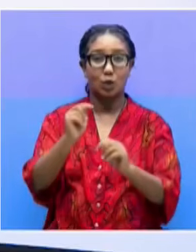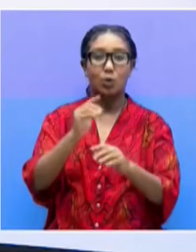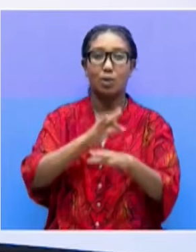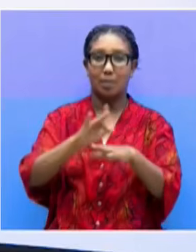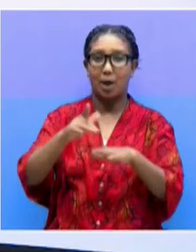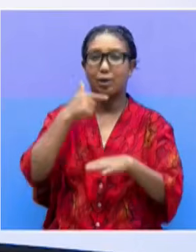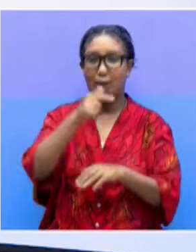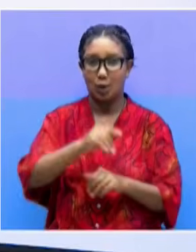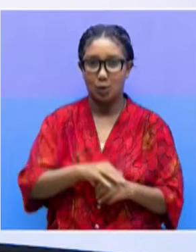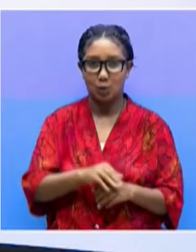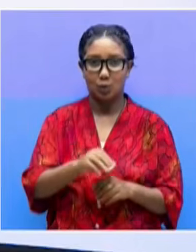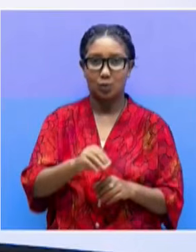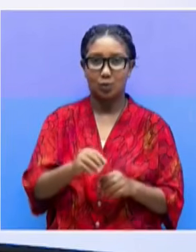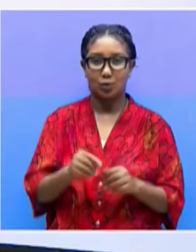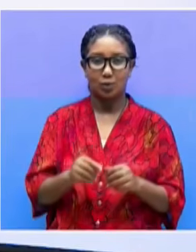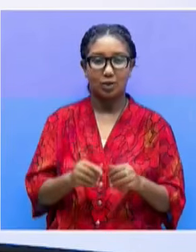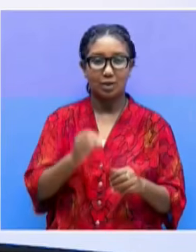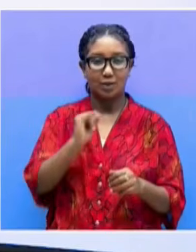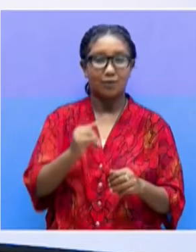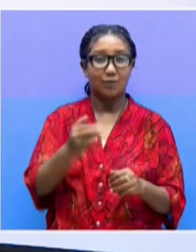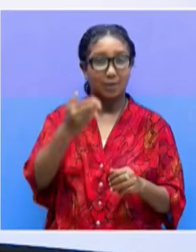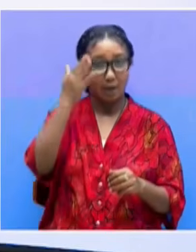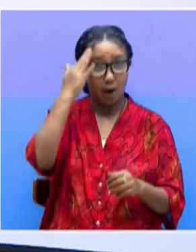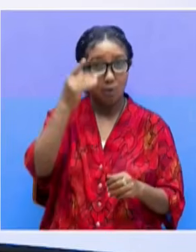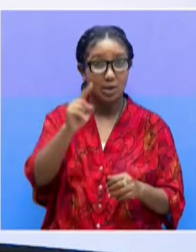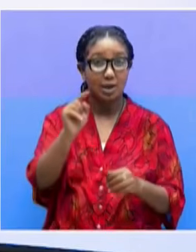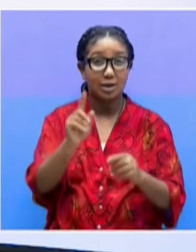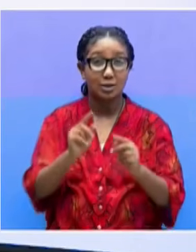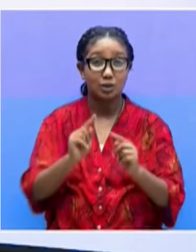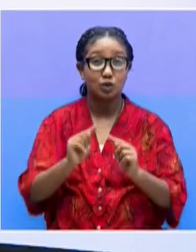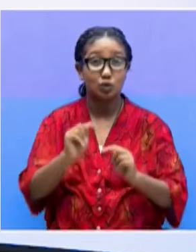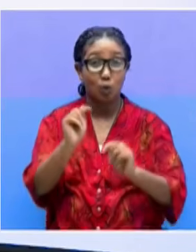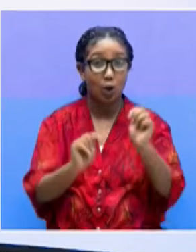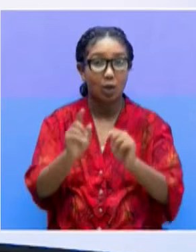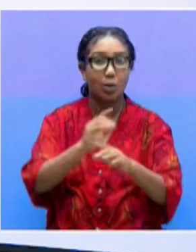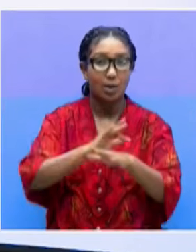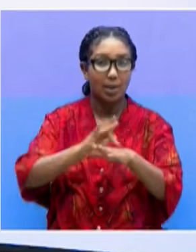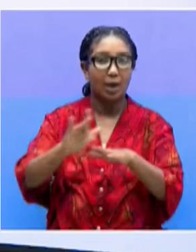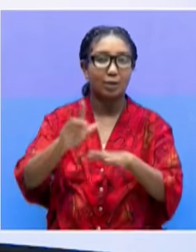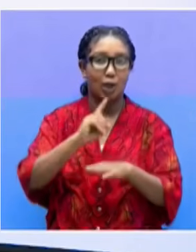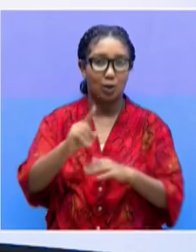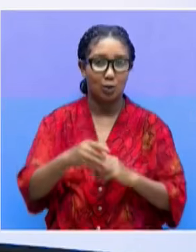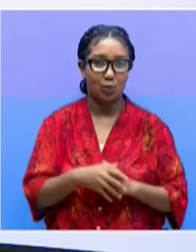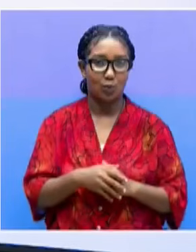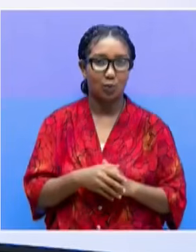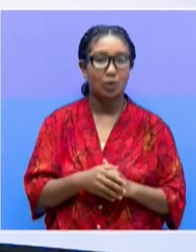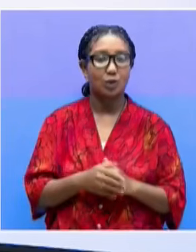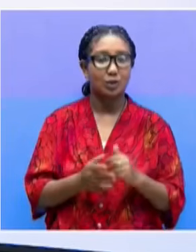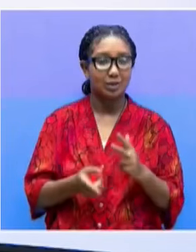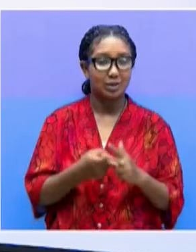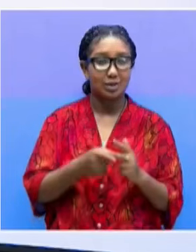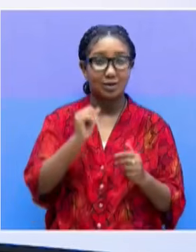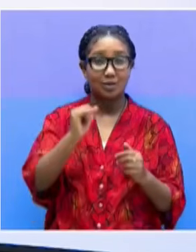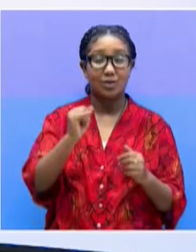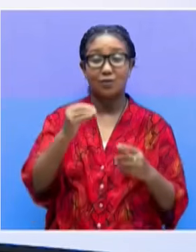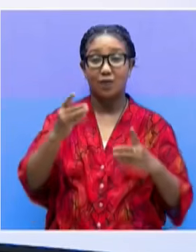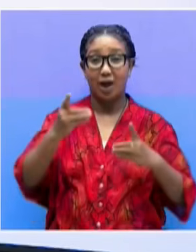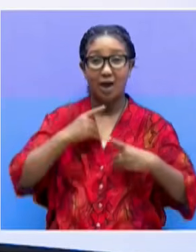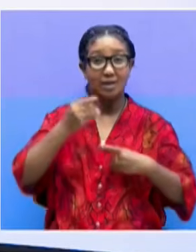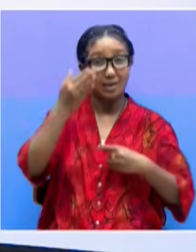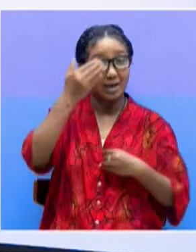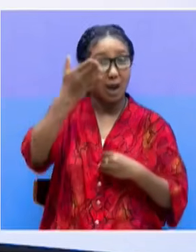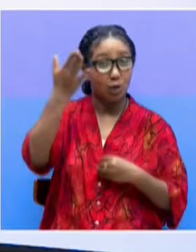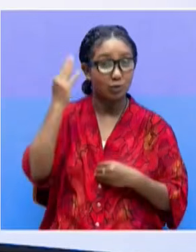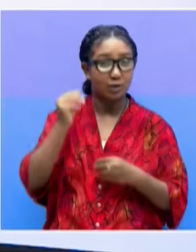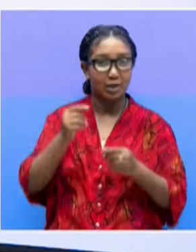blank tell you. If we know the story, we blank tell you. And if we had known